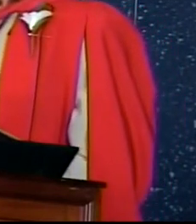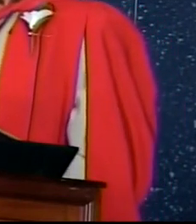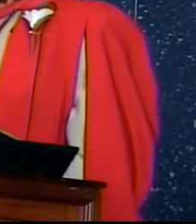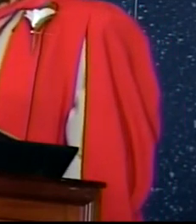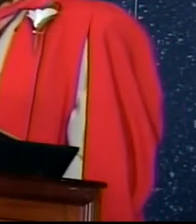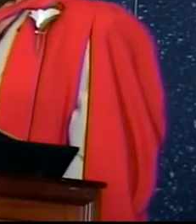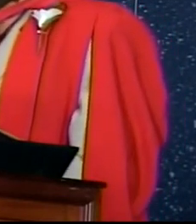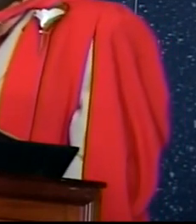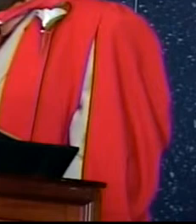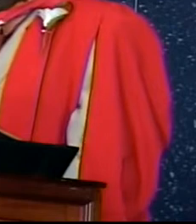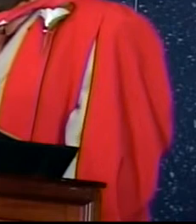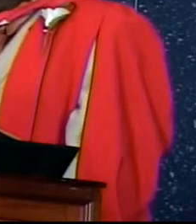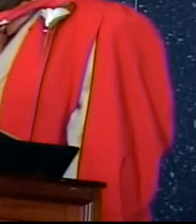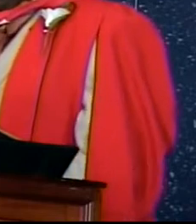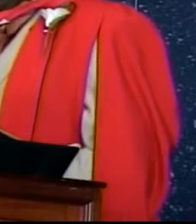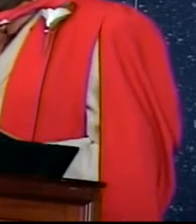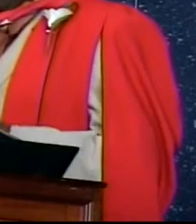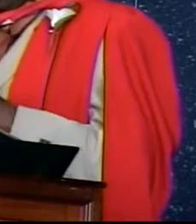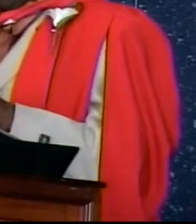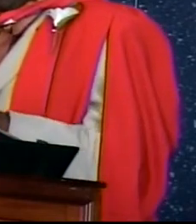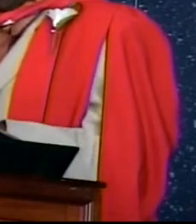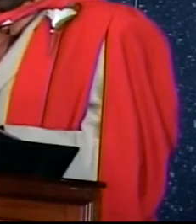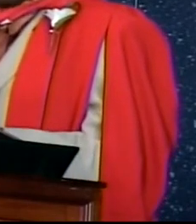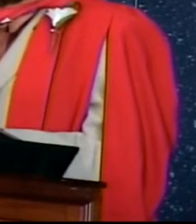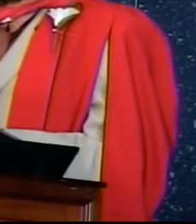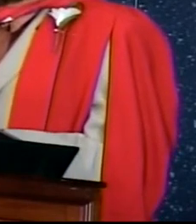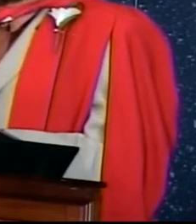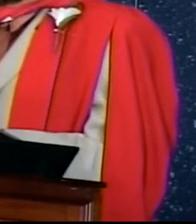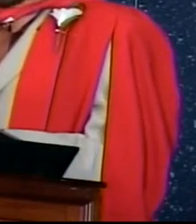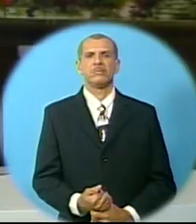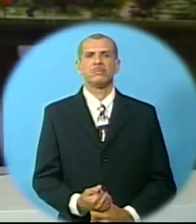2s, and 141 grade 3s.